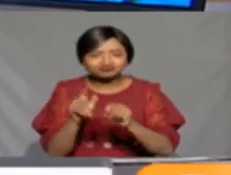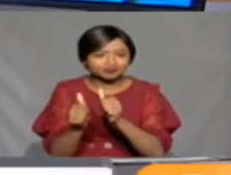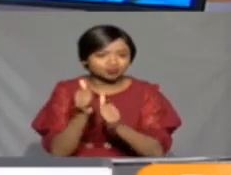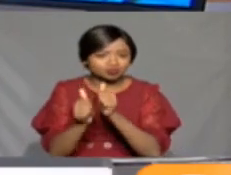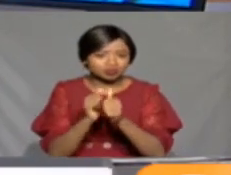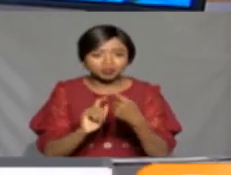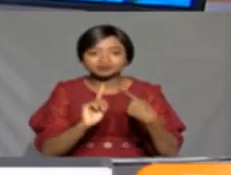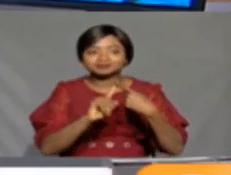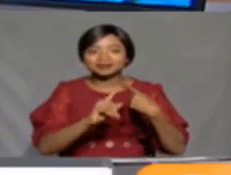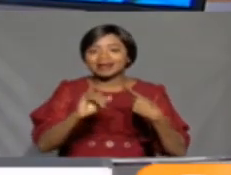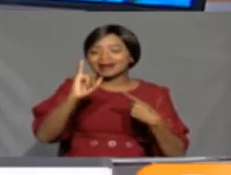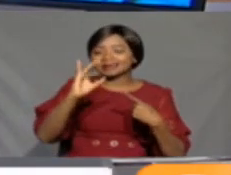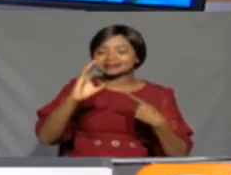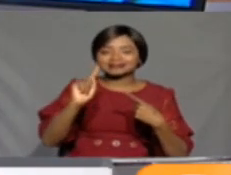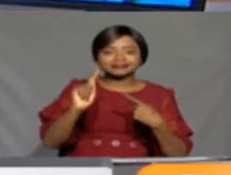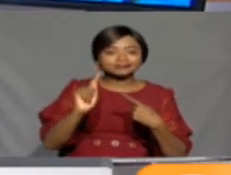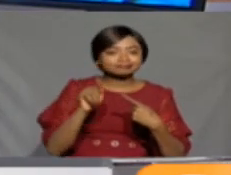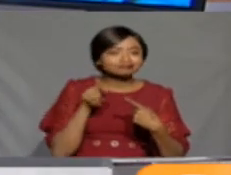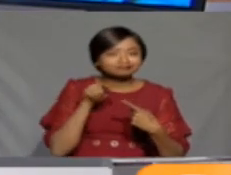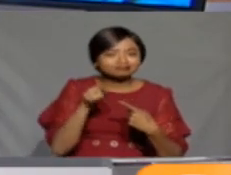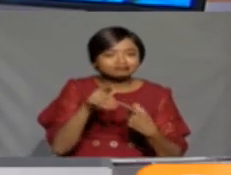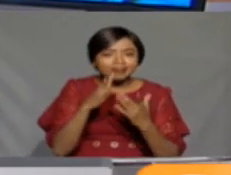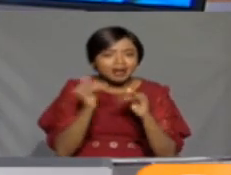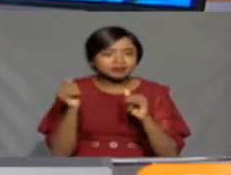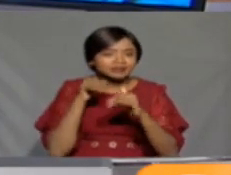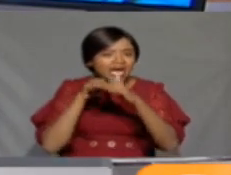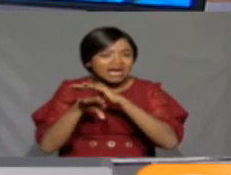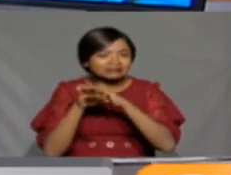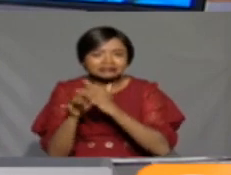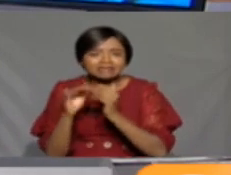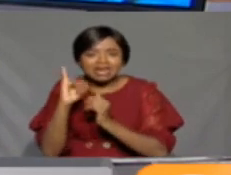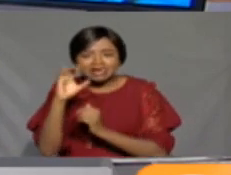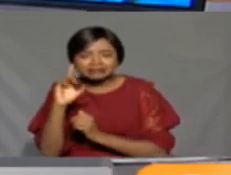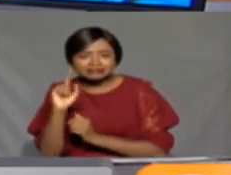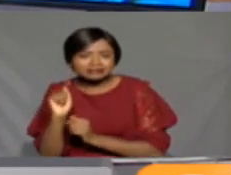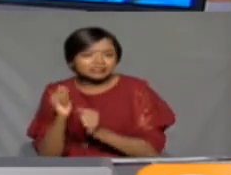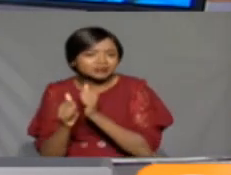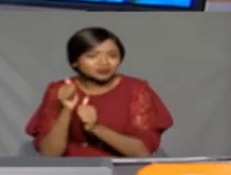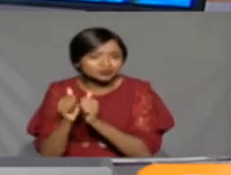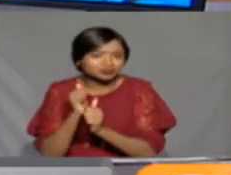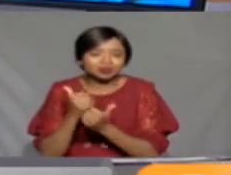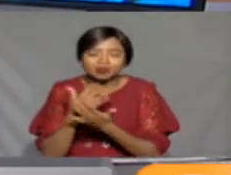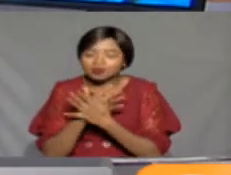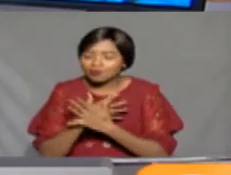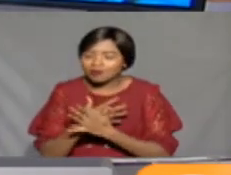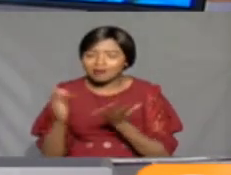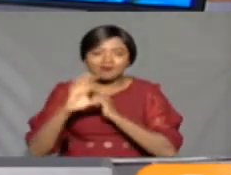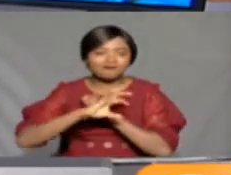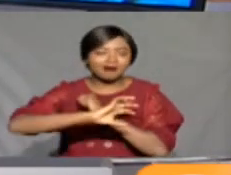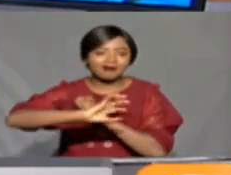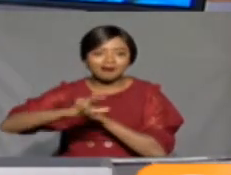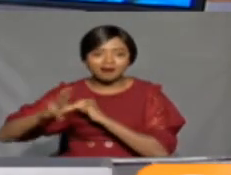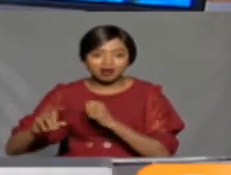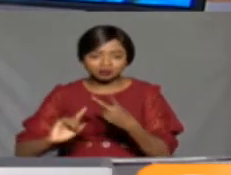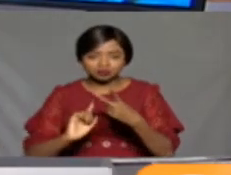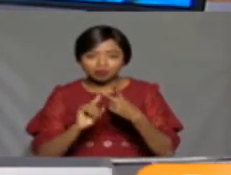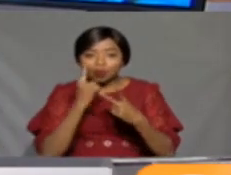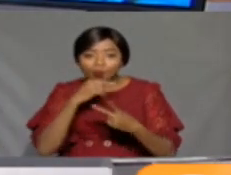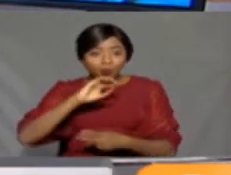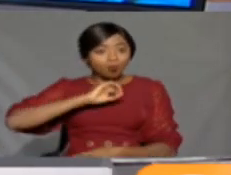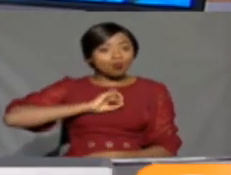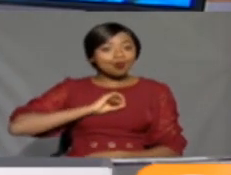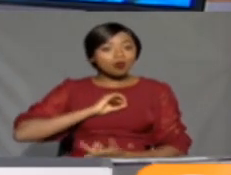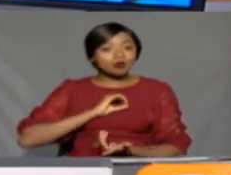of ICT, what sort of access does the house have to ICT in whatever county you live in? In addition, who owns